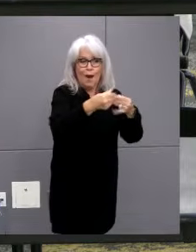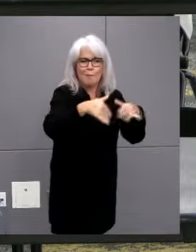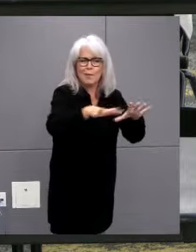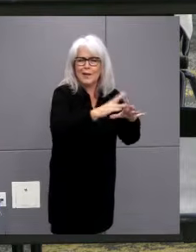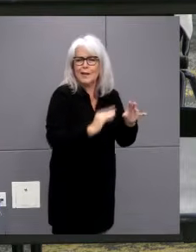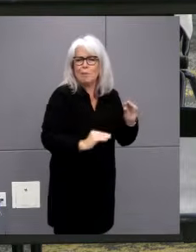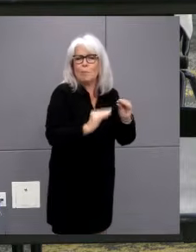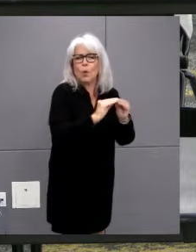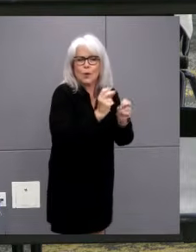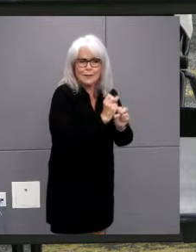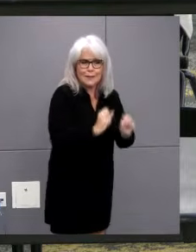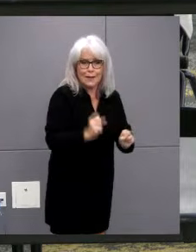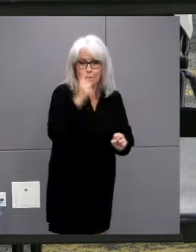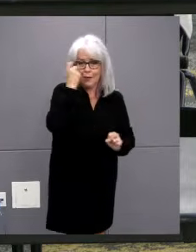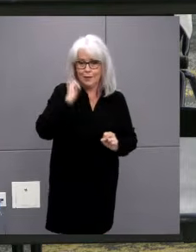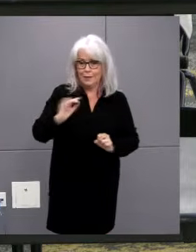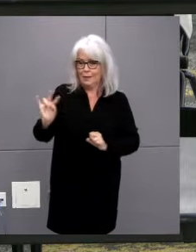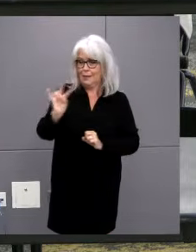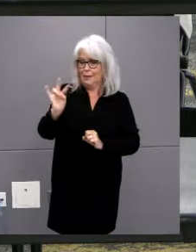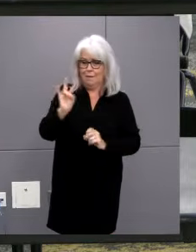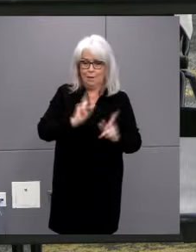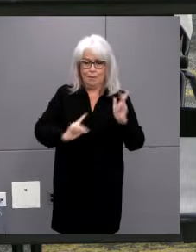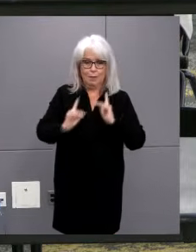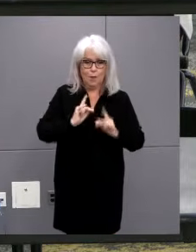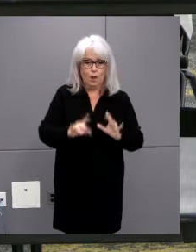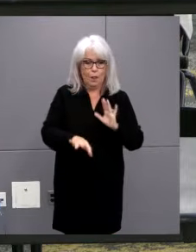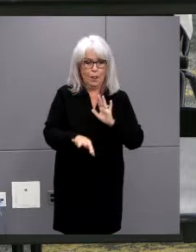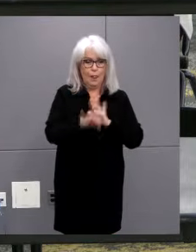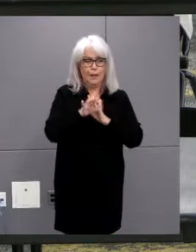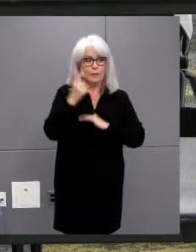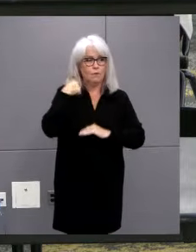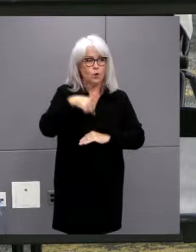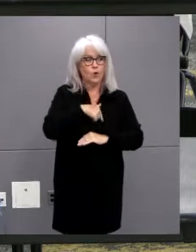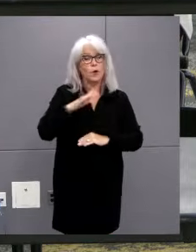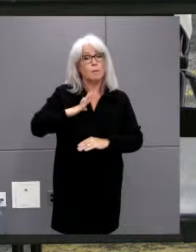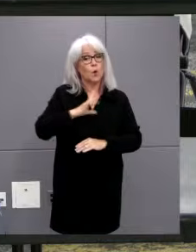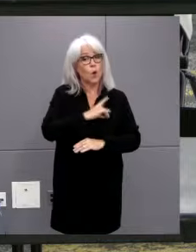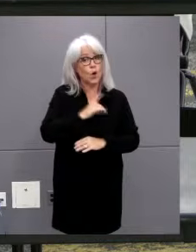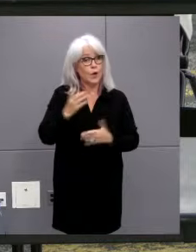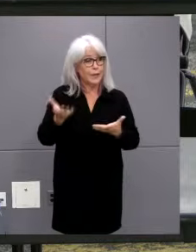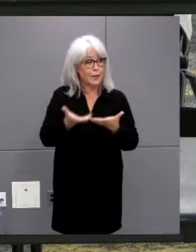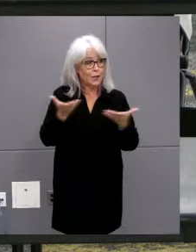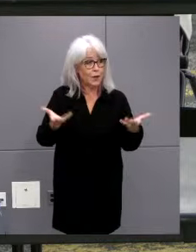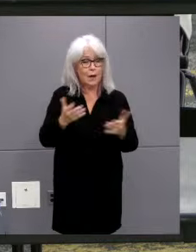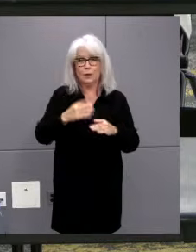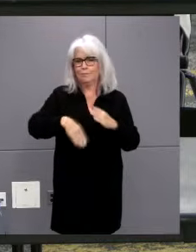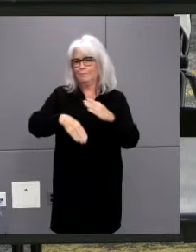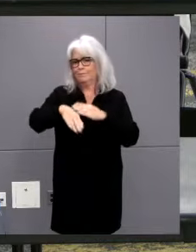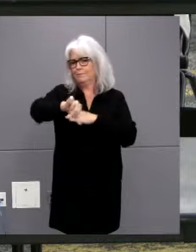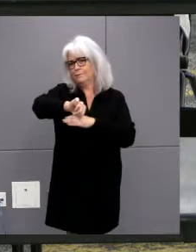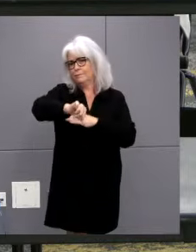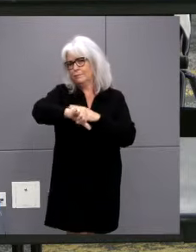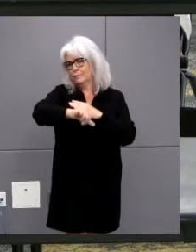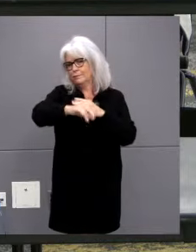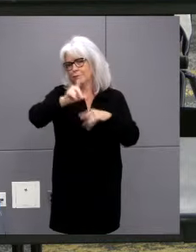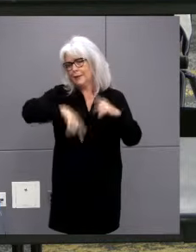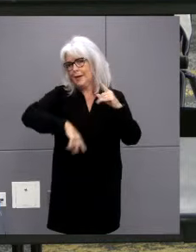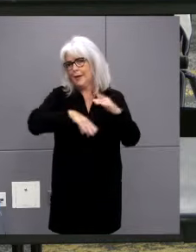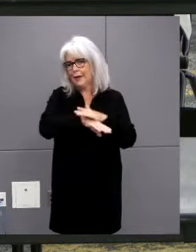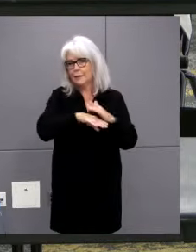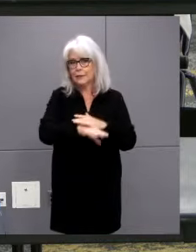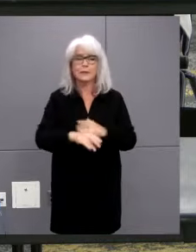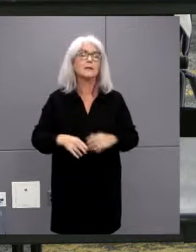the 7 individuals who were elected by the voters in this district are denied access. Wendy? So I